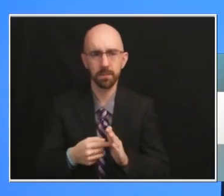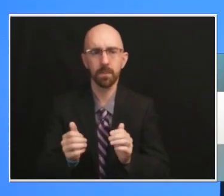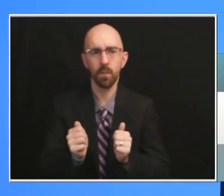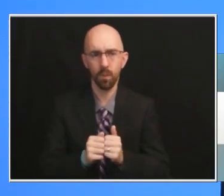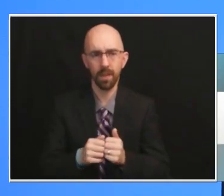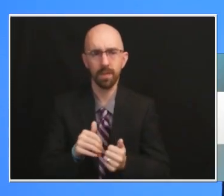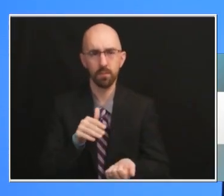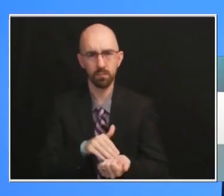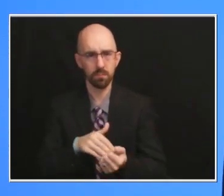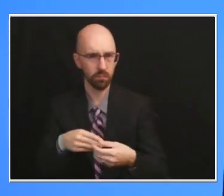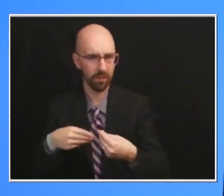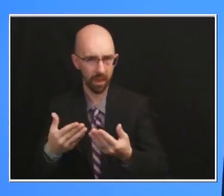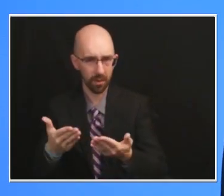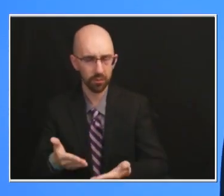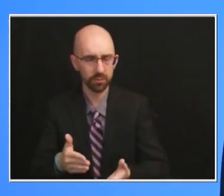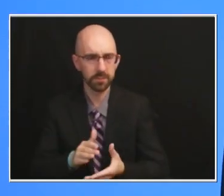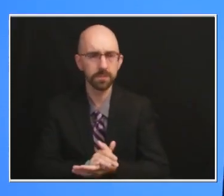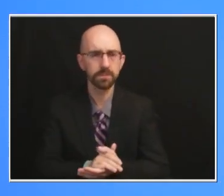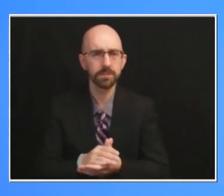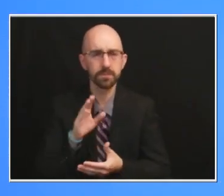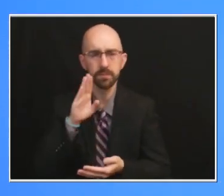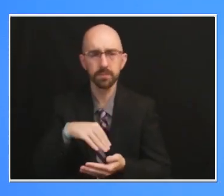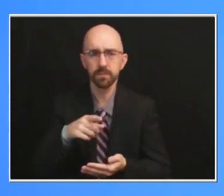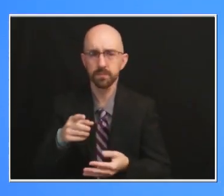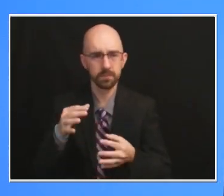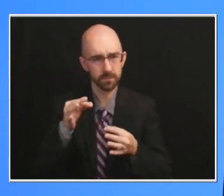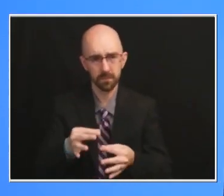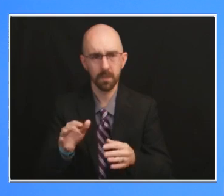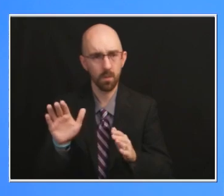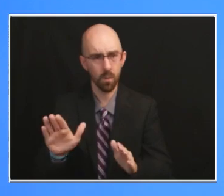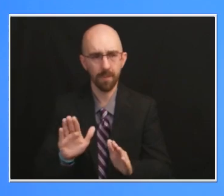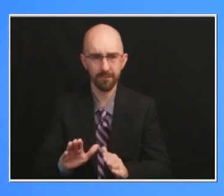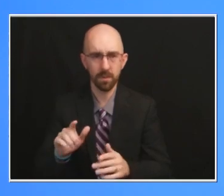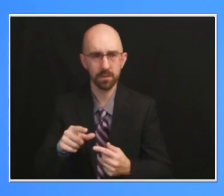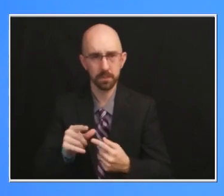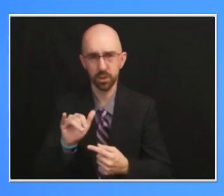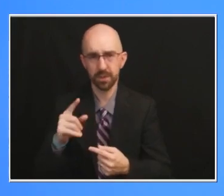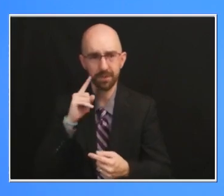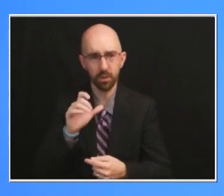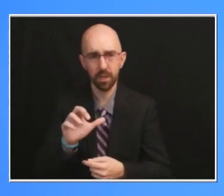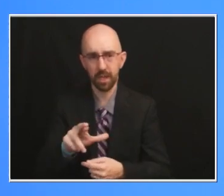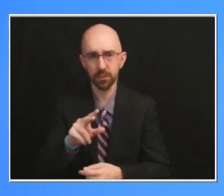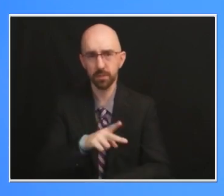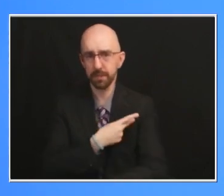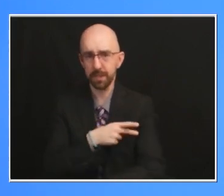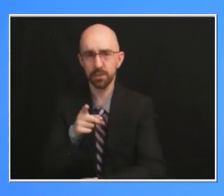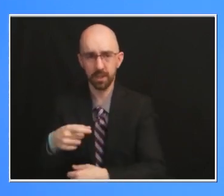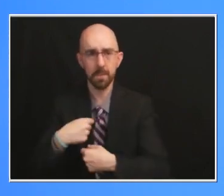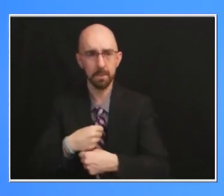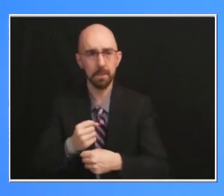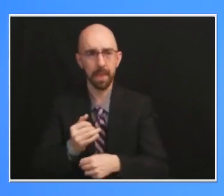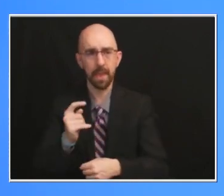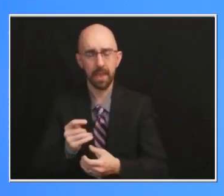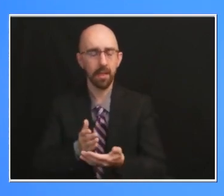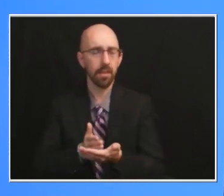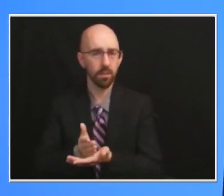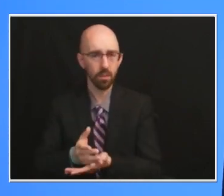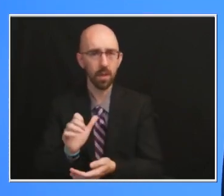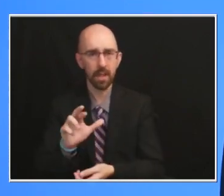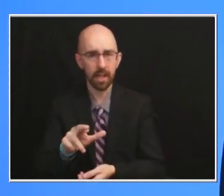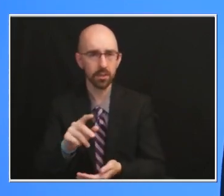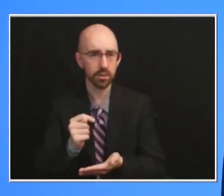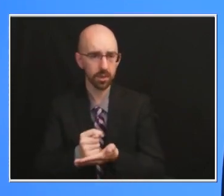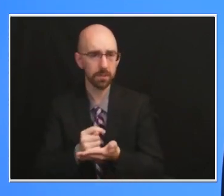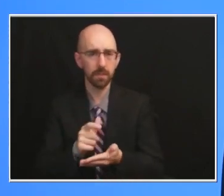providers. It's absolutely wonderful, especially for cancer patients, that they're making it through their cancer treatments, but you don't